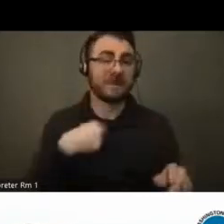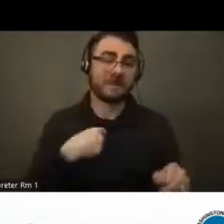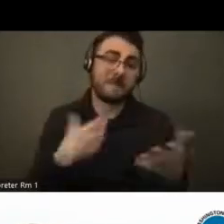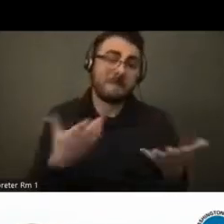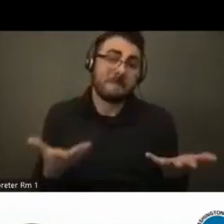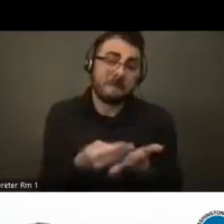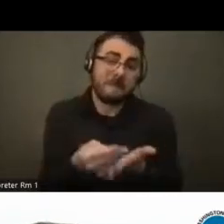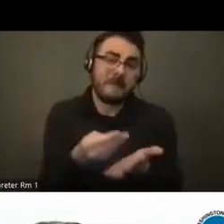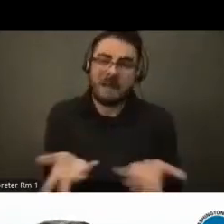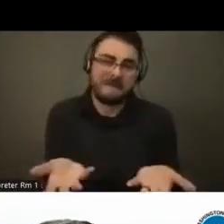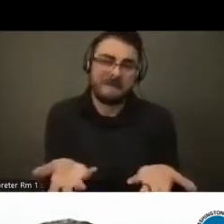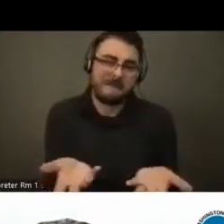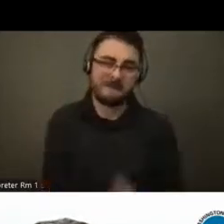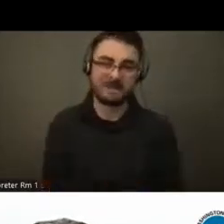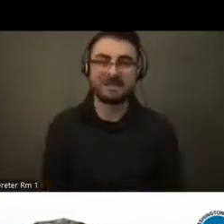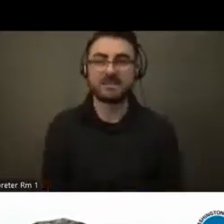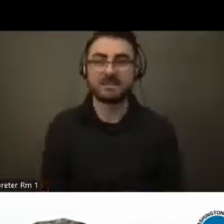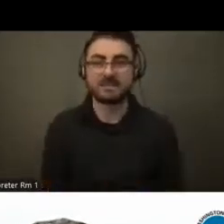that.